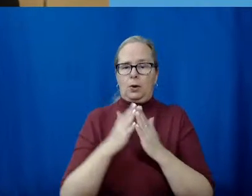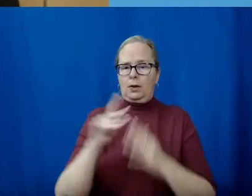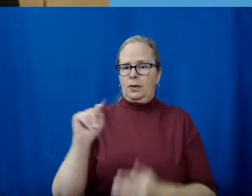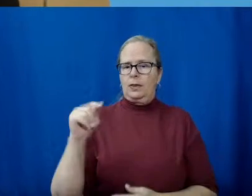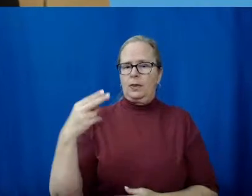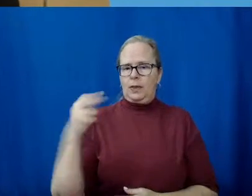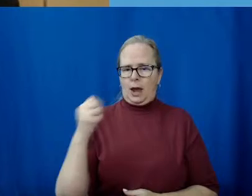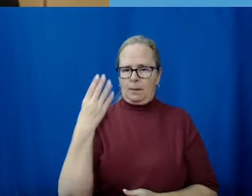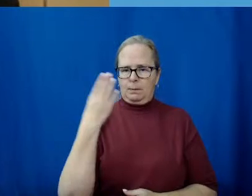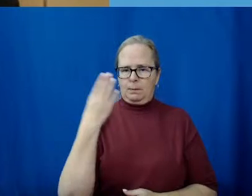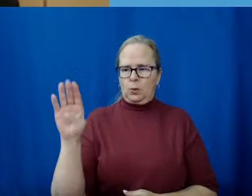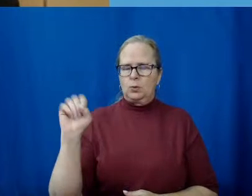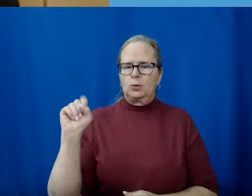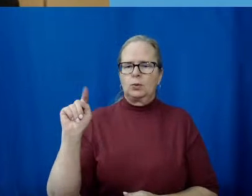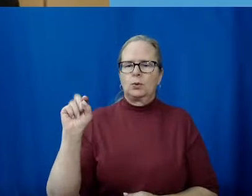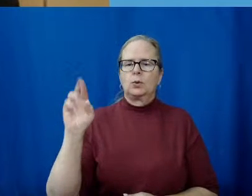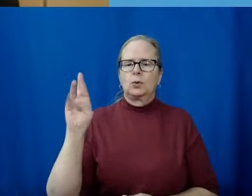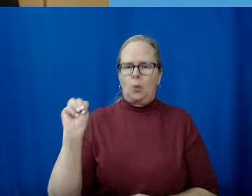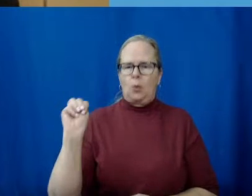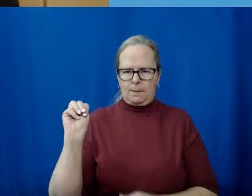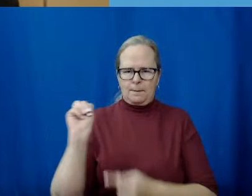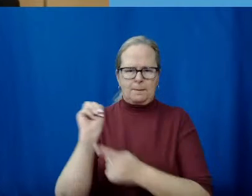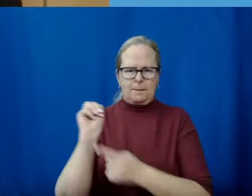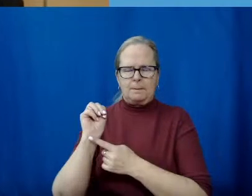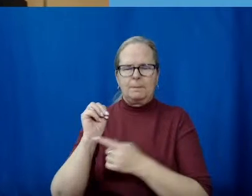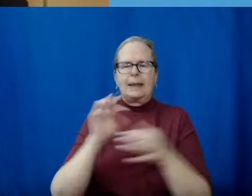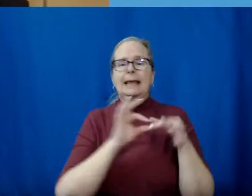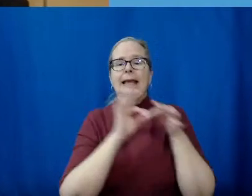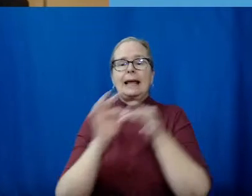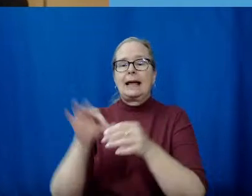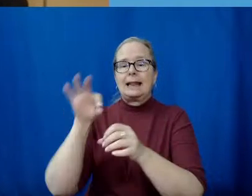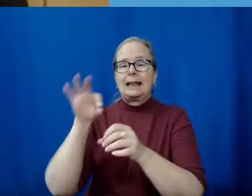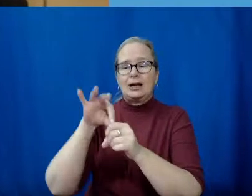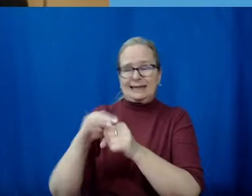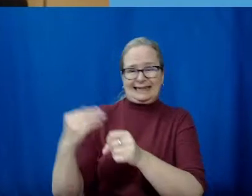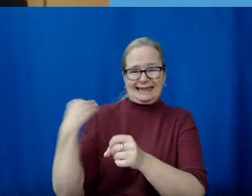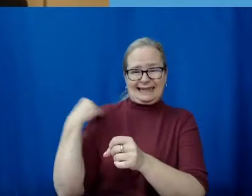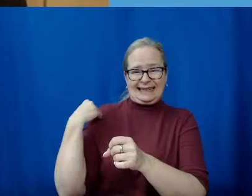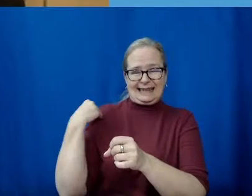the major theme of that book is COVID. That's the storm.